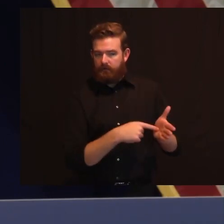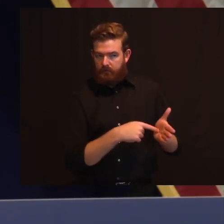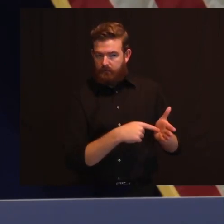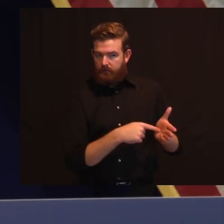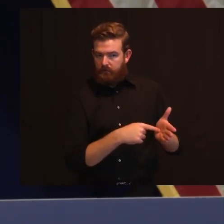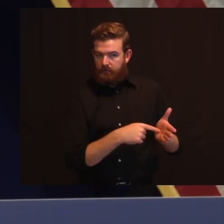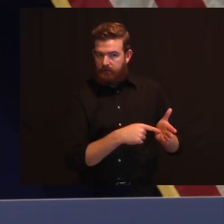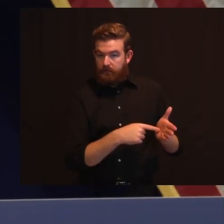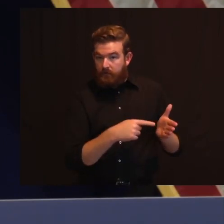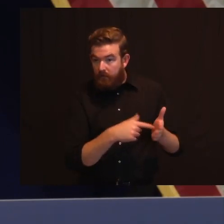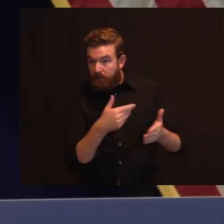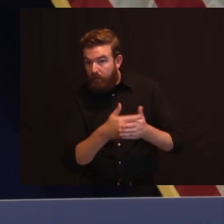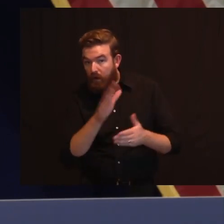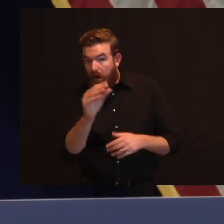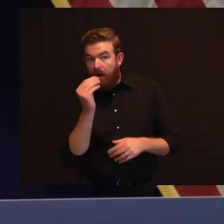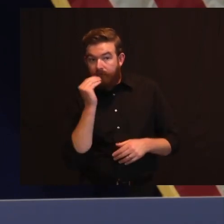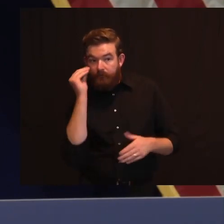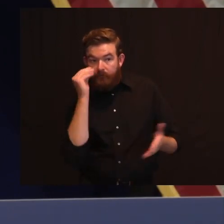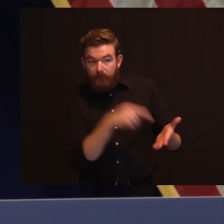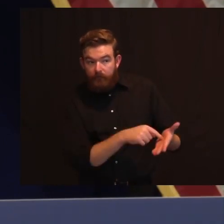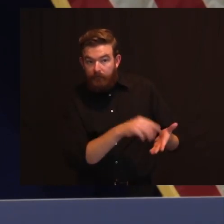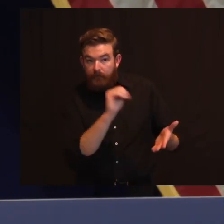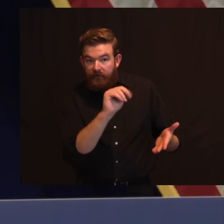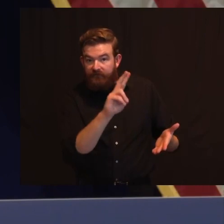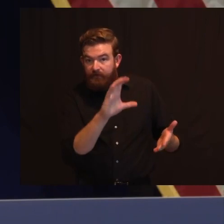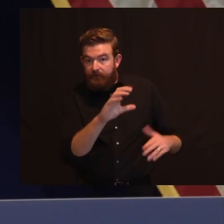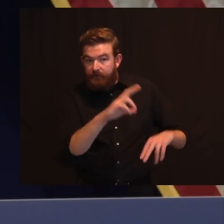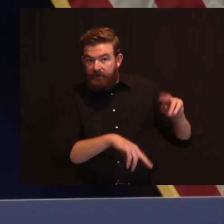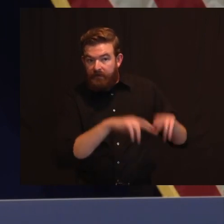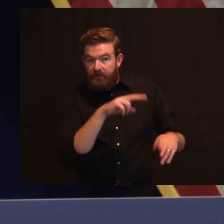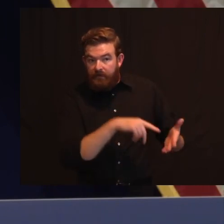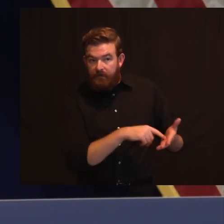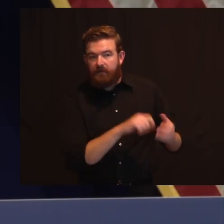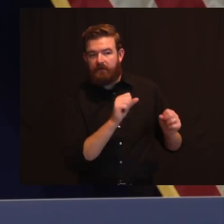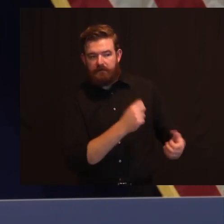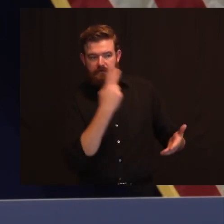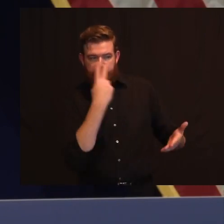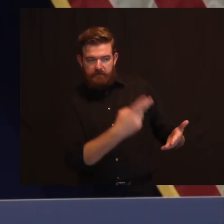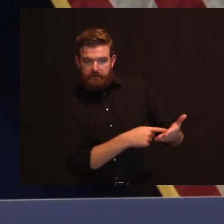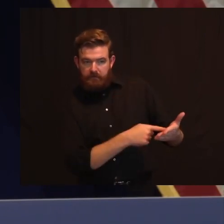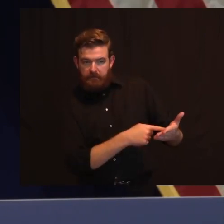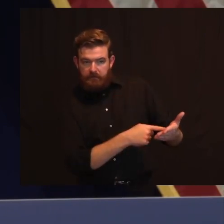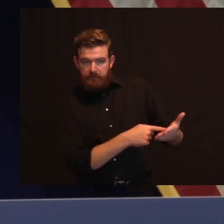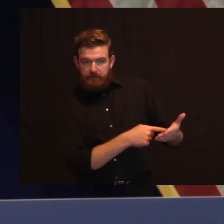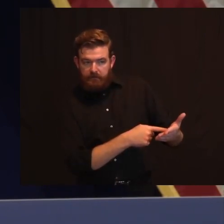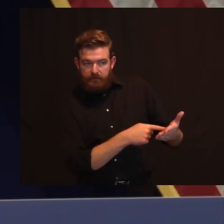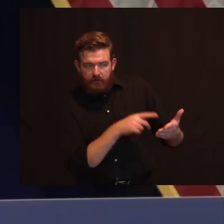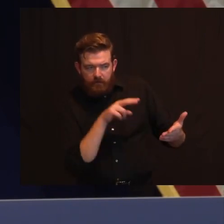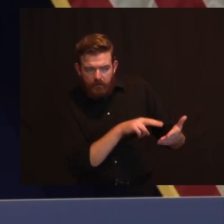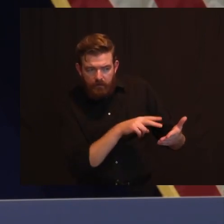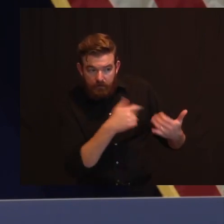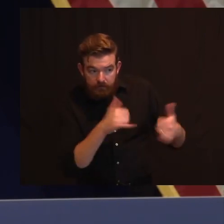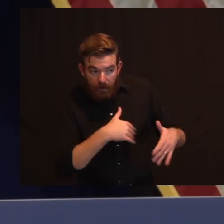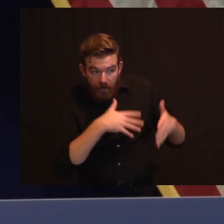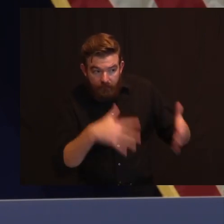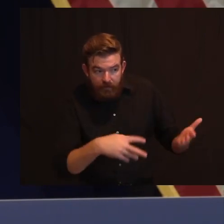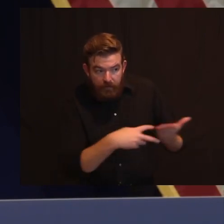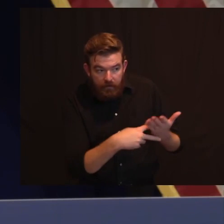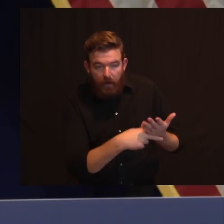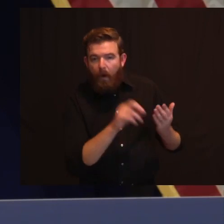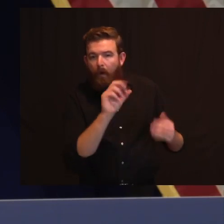And so if you watch it for a couple of days, you will see where the agency nearest you still has capacity late in the morning. And we encourage you to